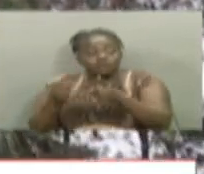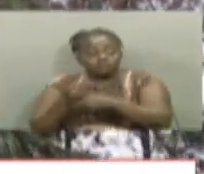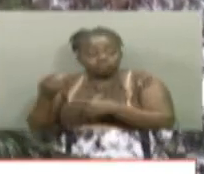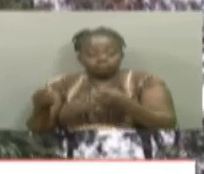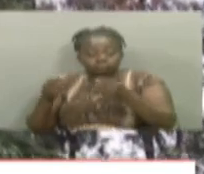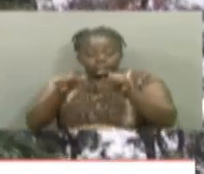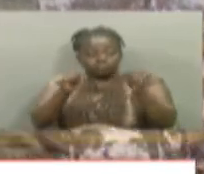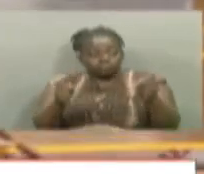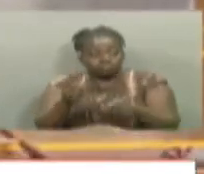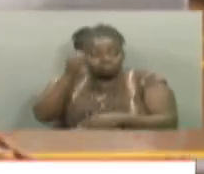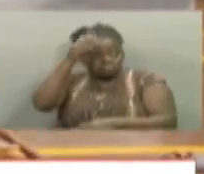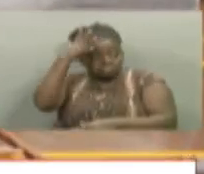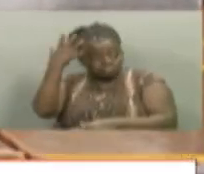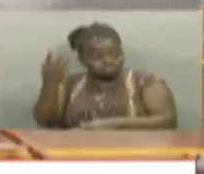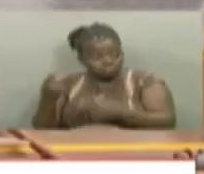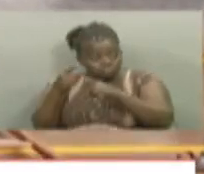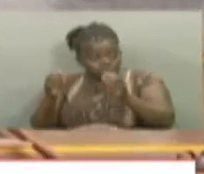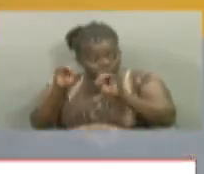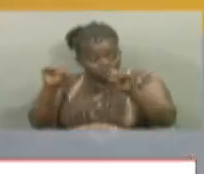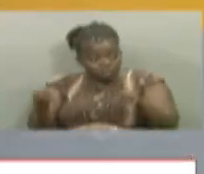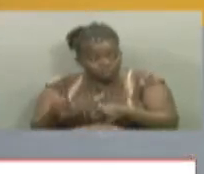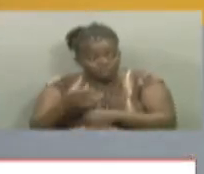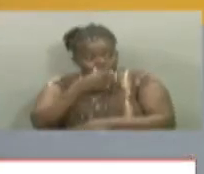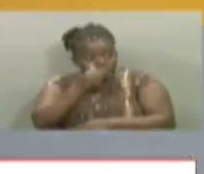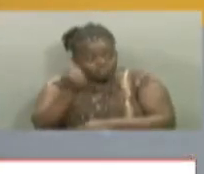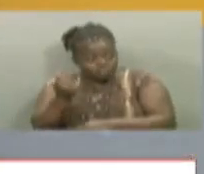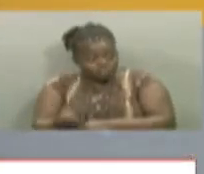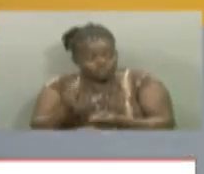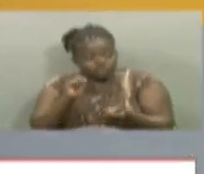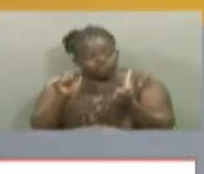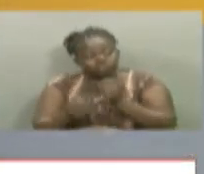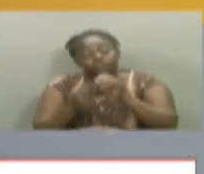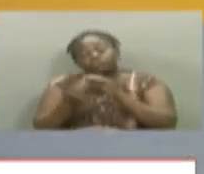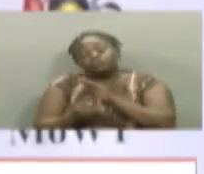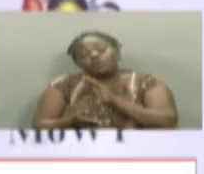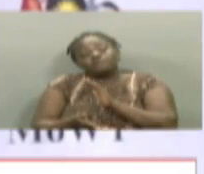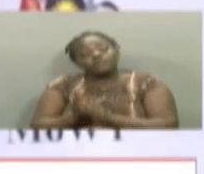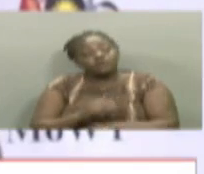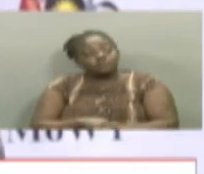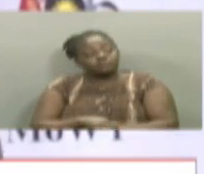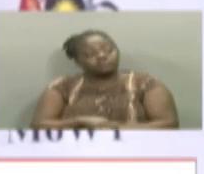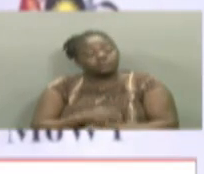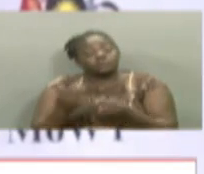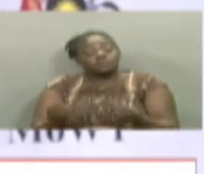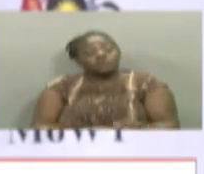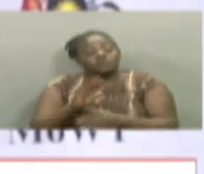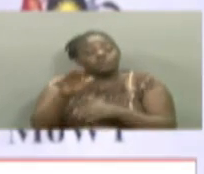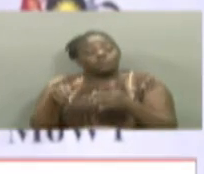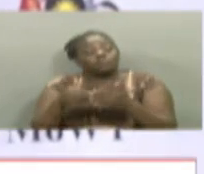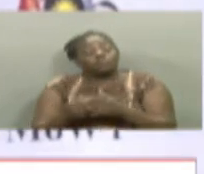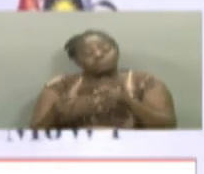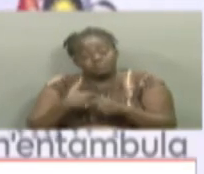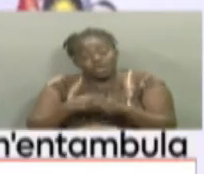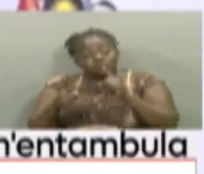kya gavumenti kyewuunyisa naye nga bakola buli ekisoboka okulaba nga batereeza embeera eno mu bwangu. Naye kati ebyo byonna era bye mbadde